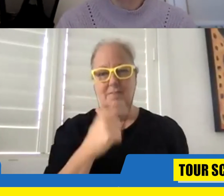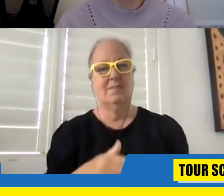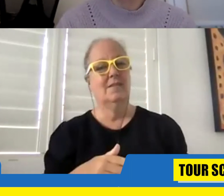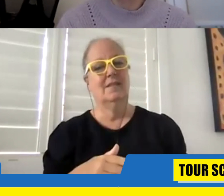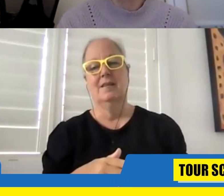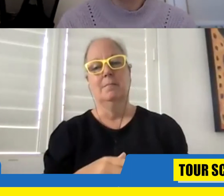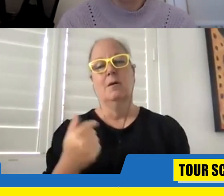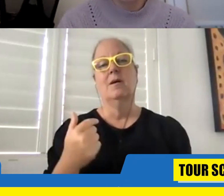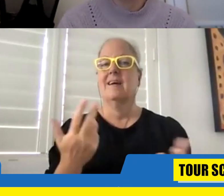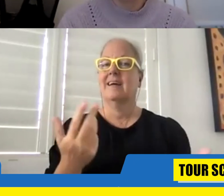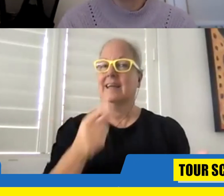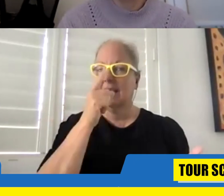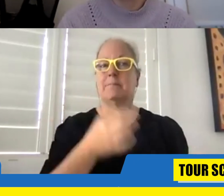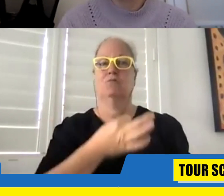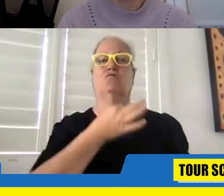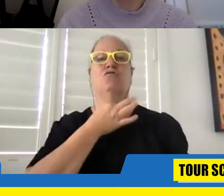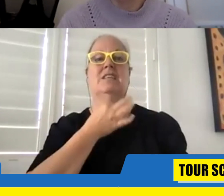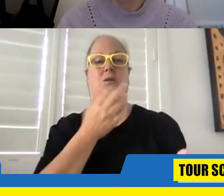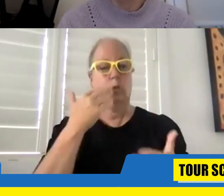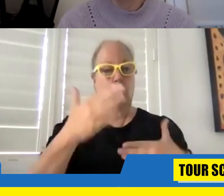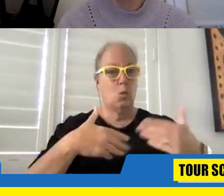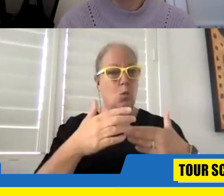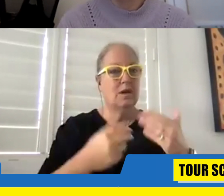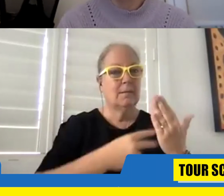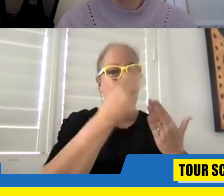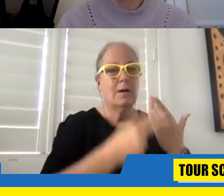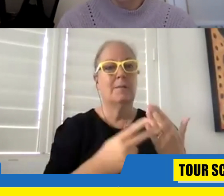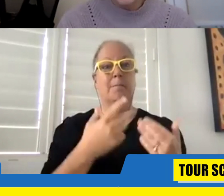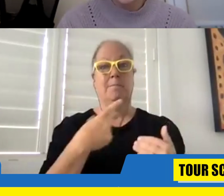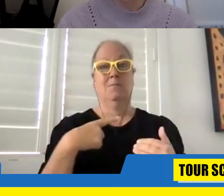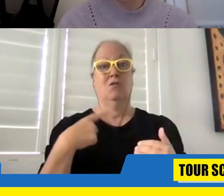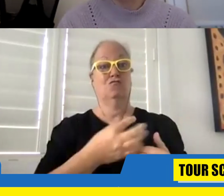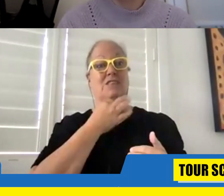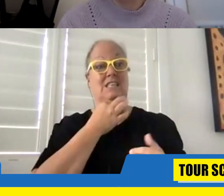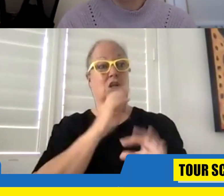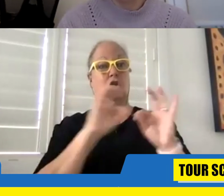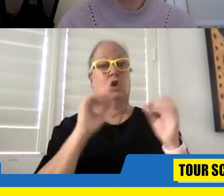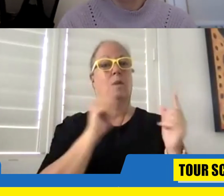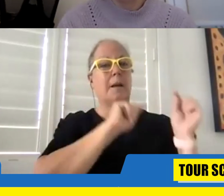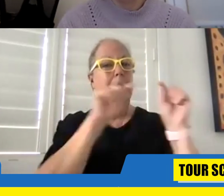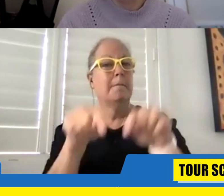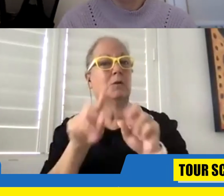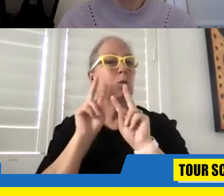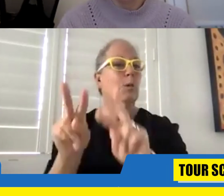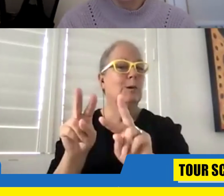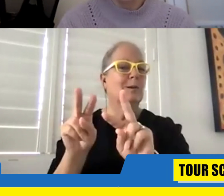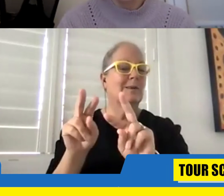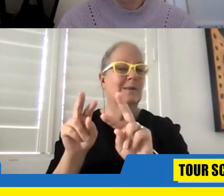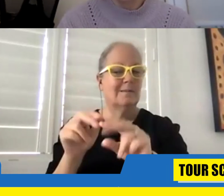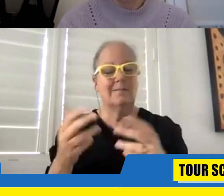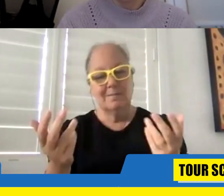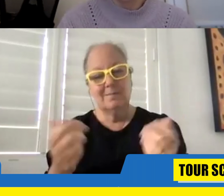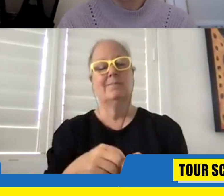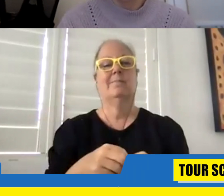risky programming, because the risk is that nobody turns up. And having said that,